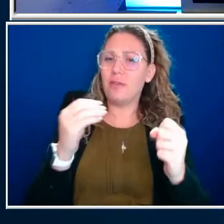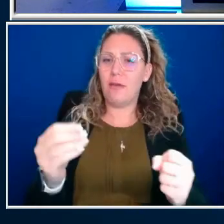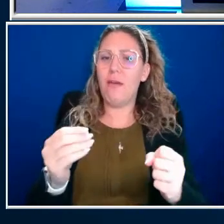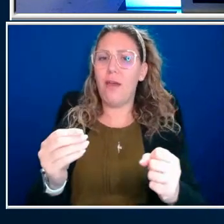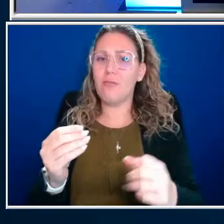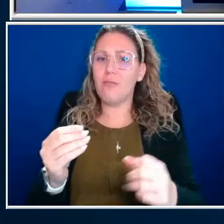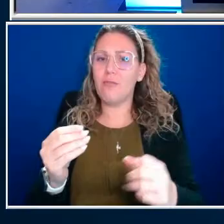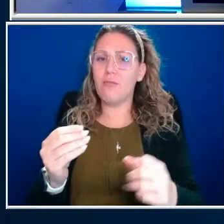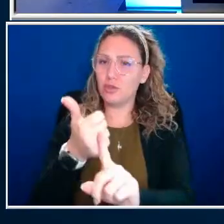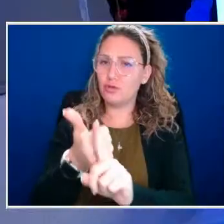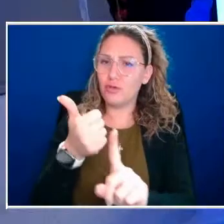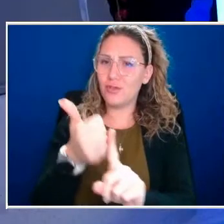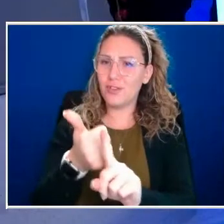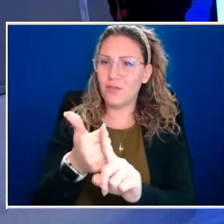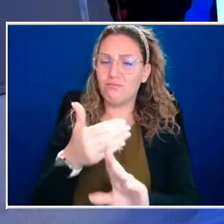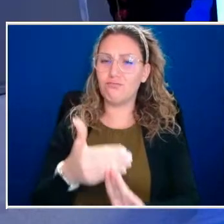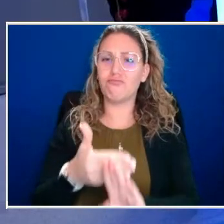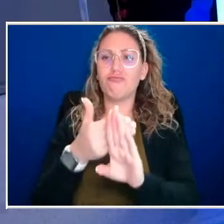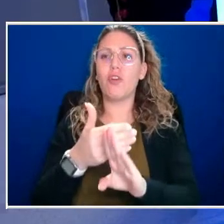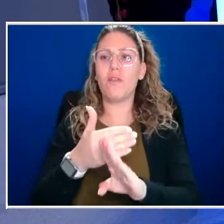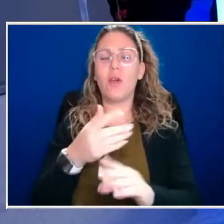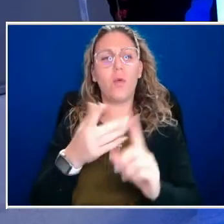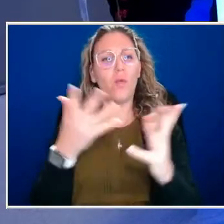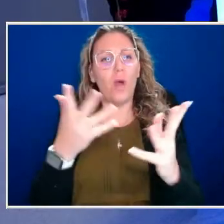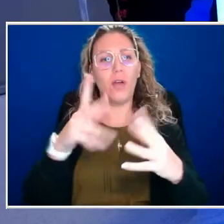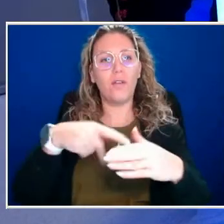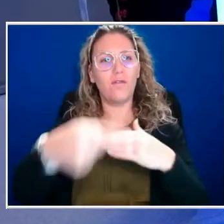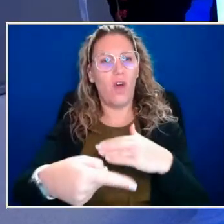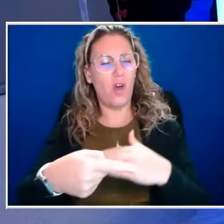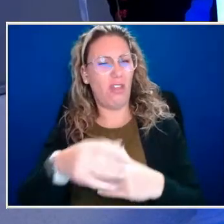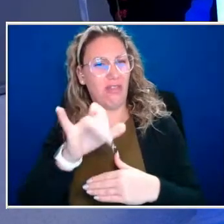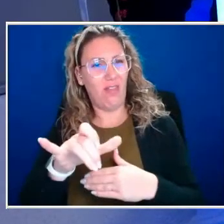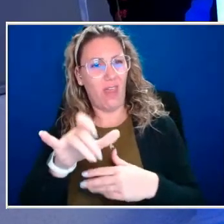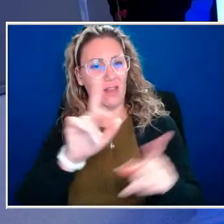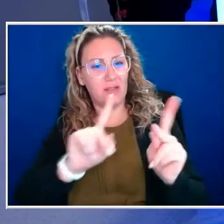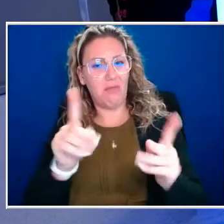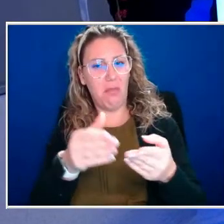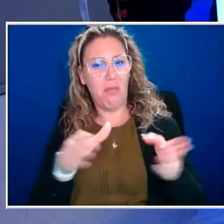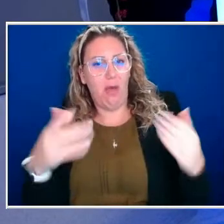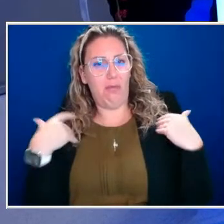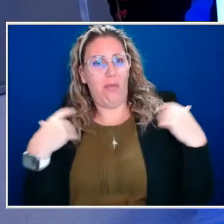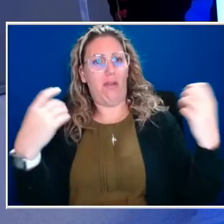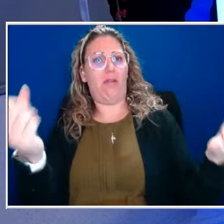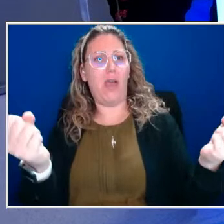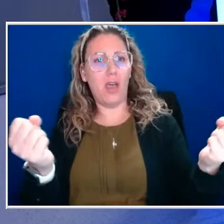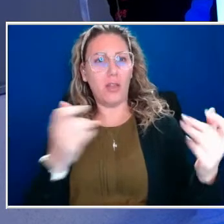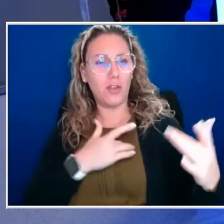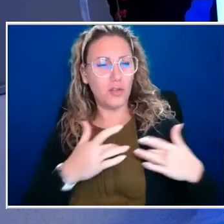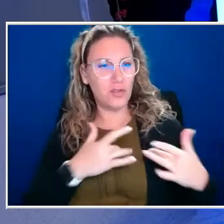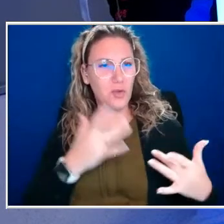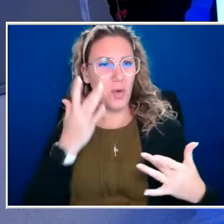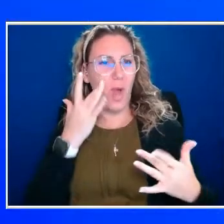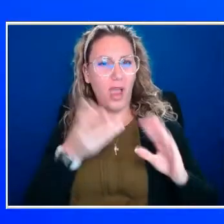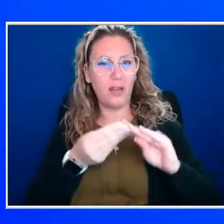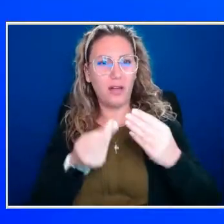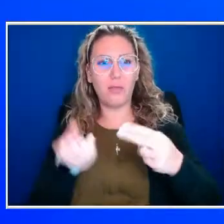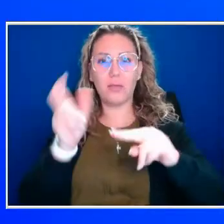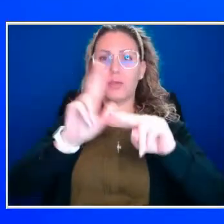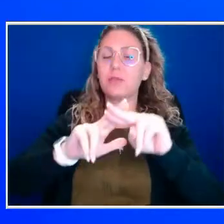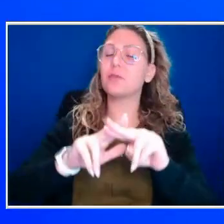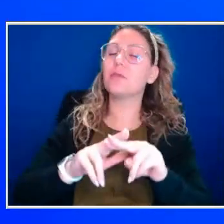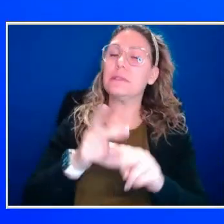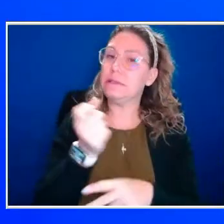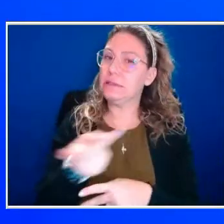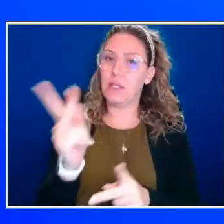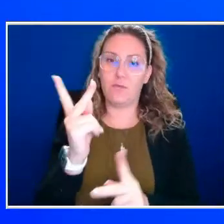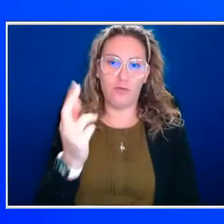a public health concern. Why are these numbers increasing, like we just mentioned? Yeah, they're increasing for several reasons. One reason